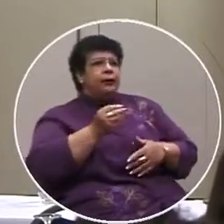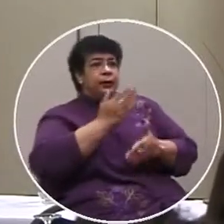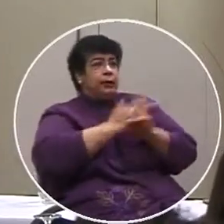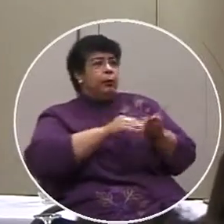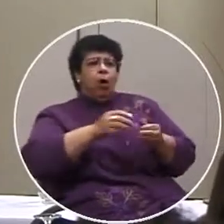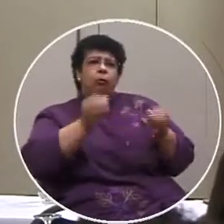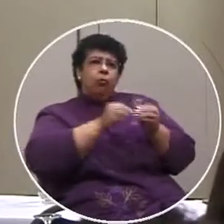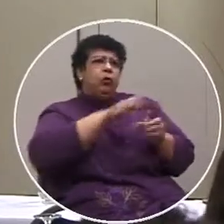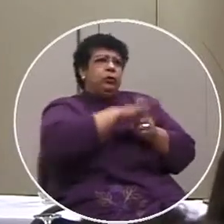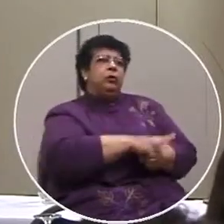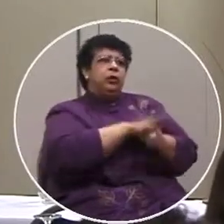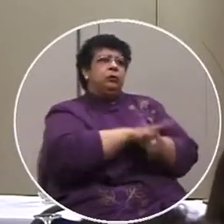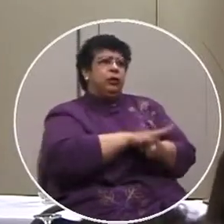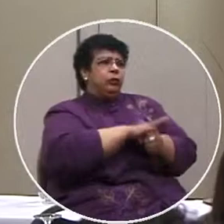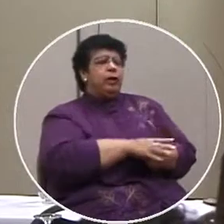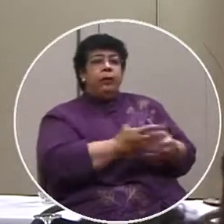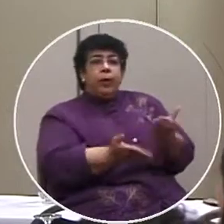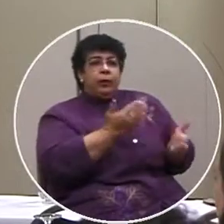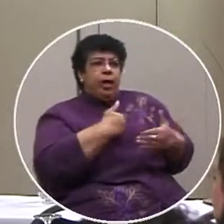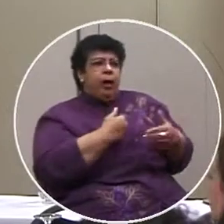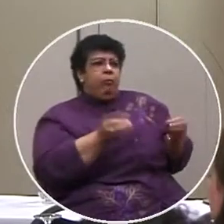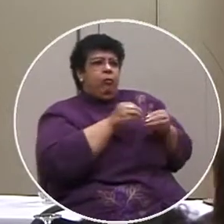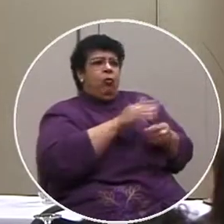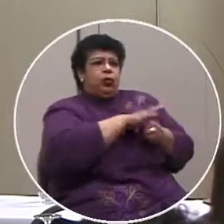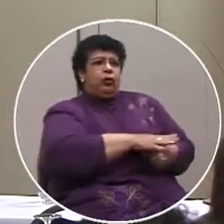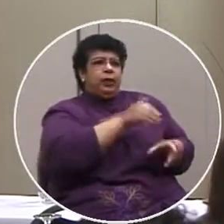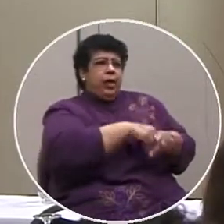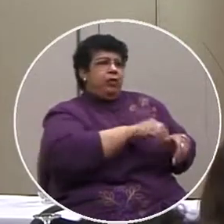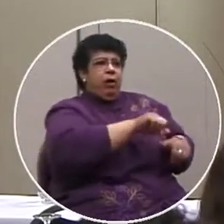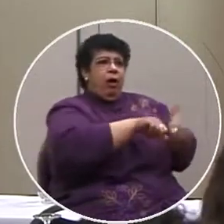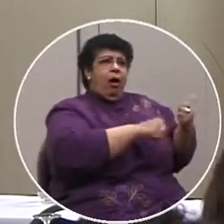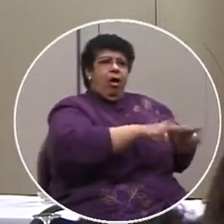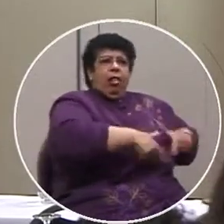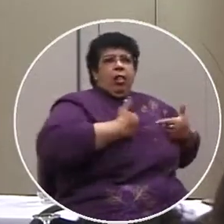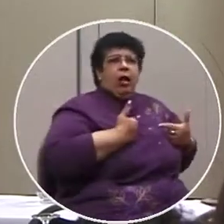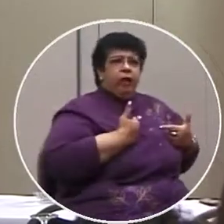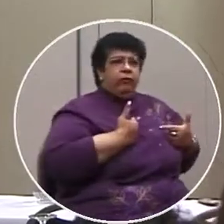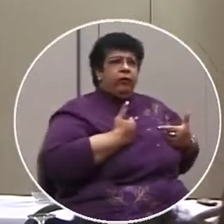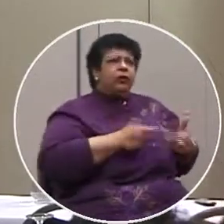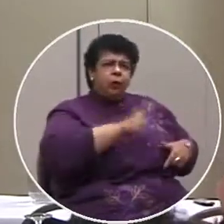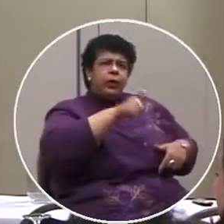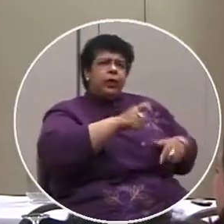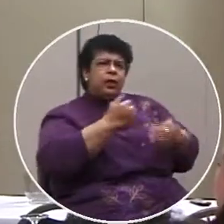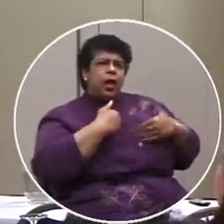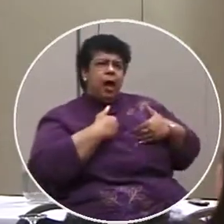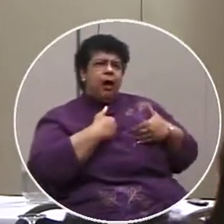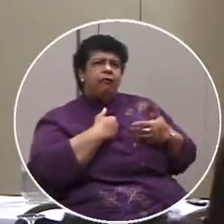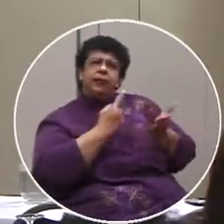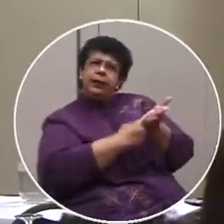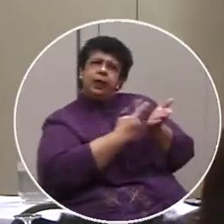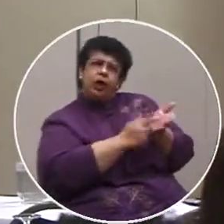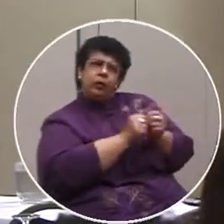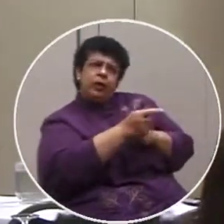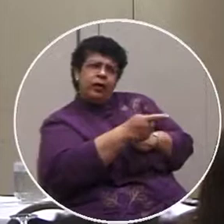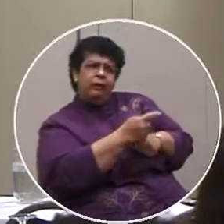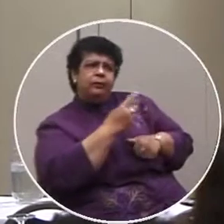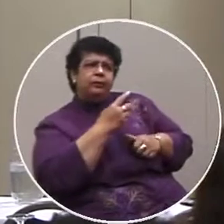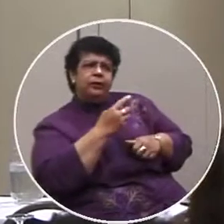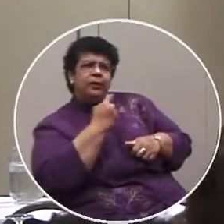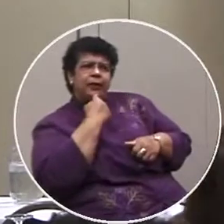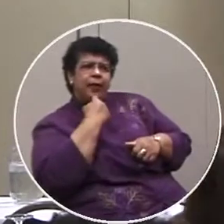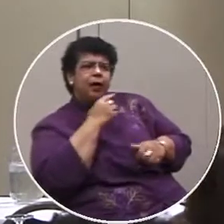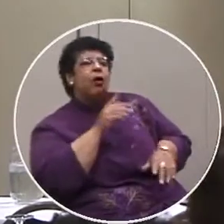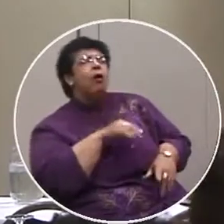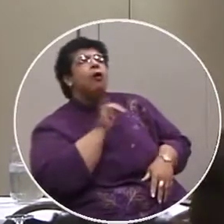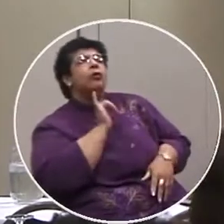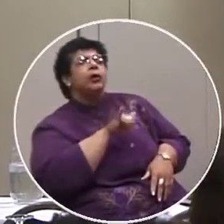they're experiencing more stressors in their life. And we need to ensure that we're having those discussions with them to say, yeah, boy, I hear